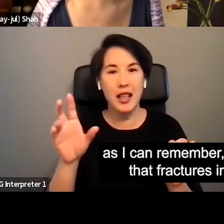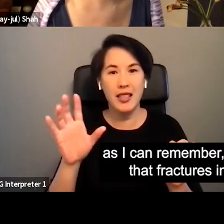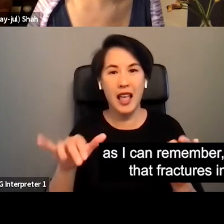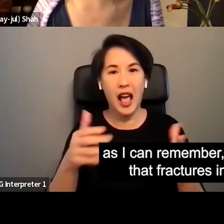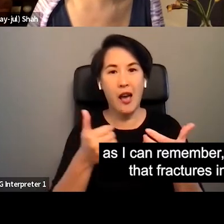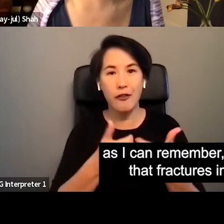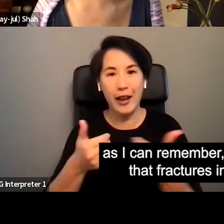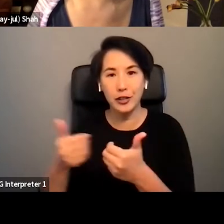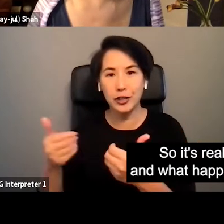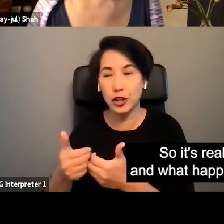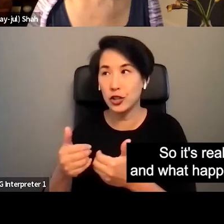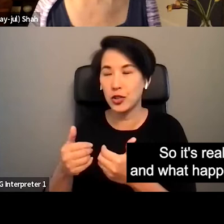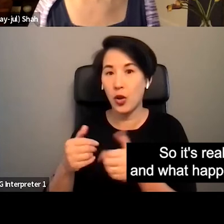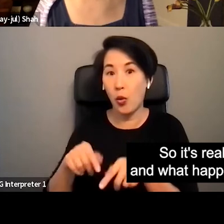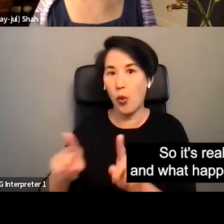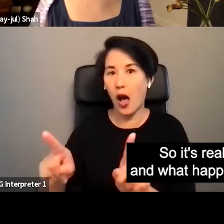attempt to be spoken.